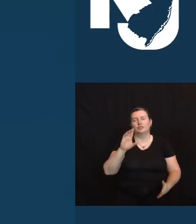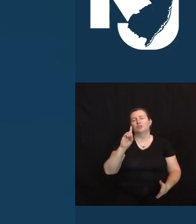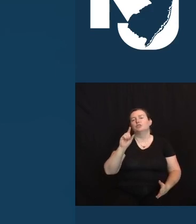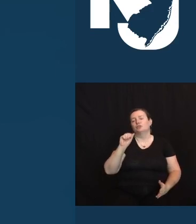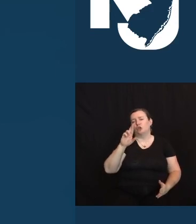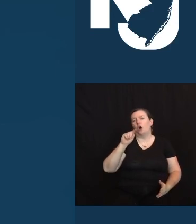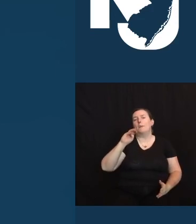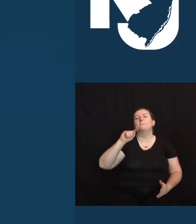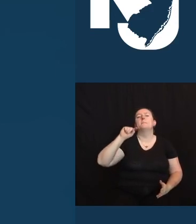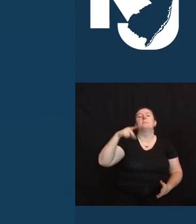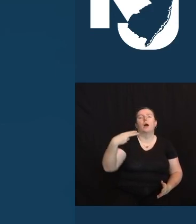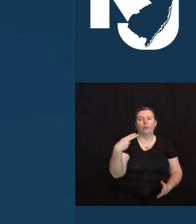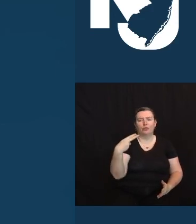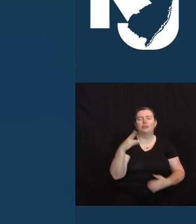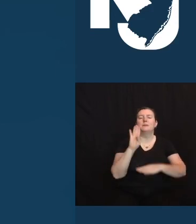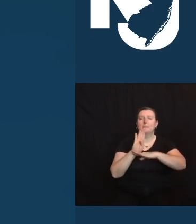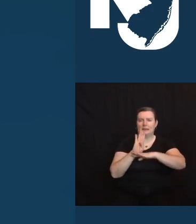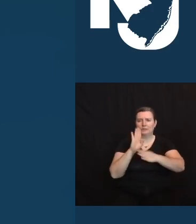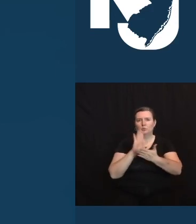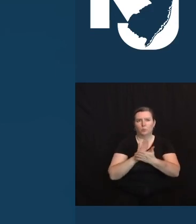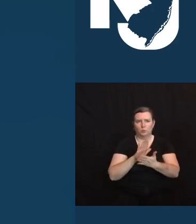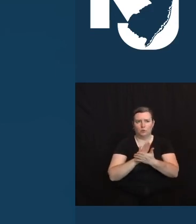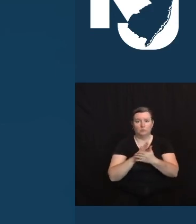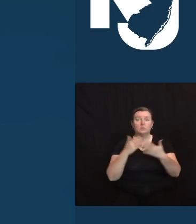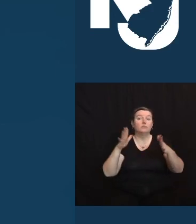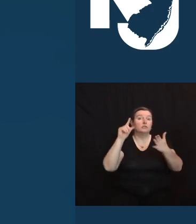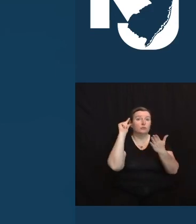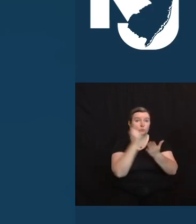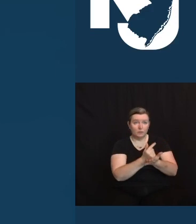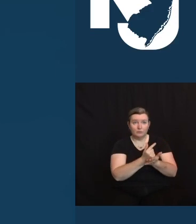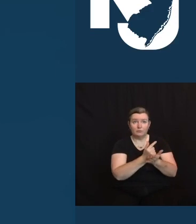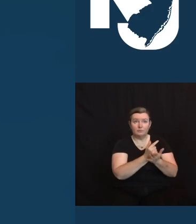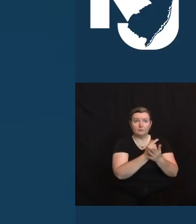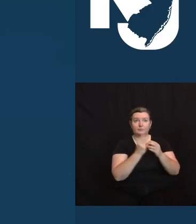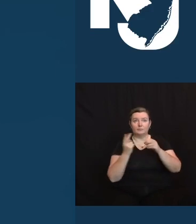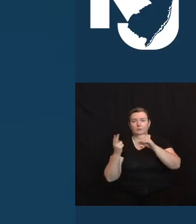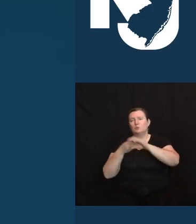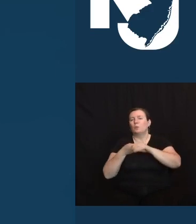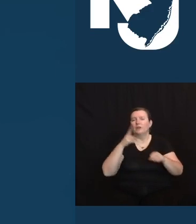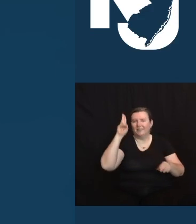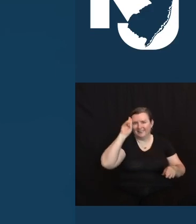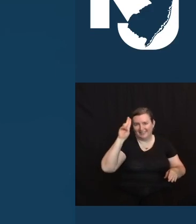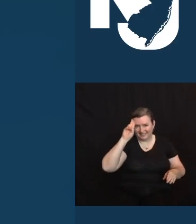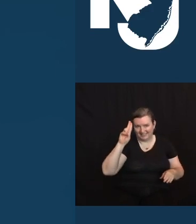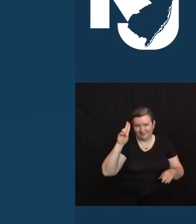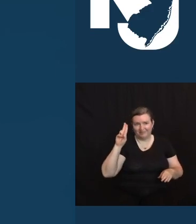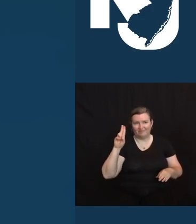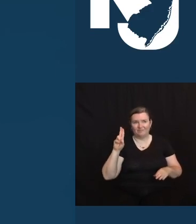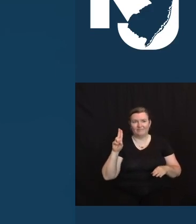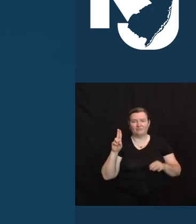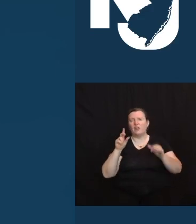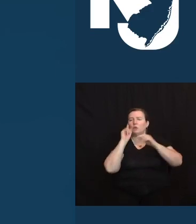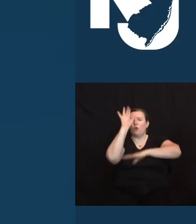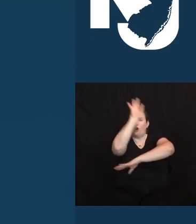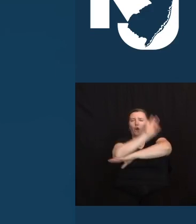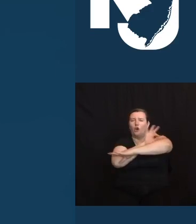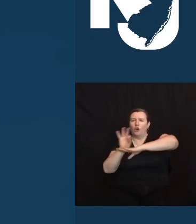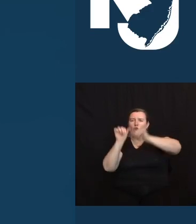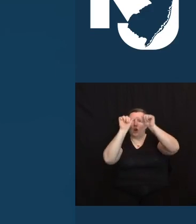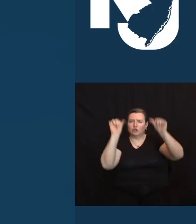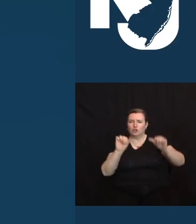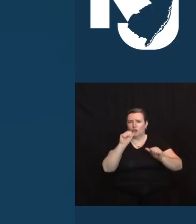Business and then joined his uncle, the architect Jens Larsen, as a draftsman. And for those who have visited the campus of